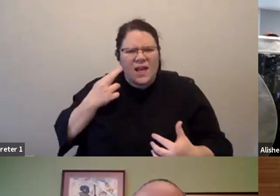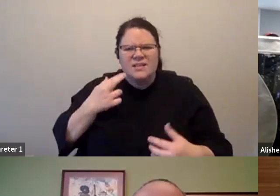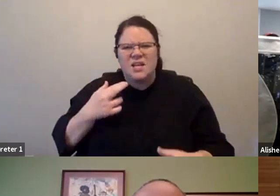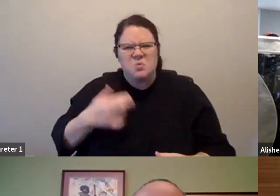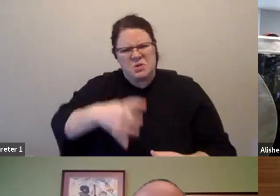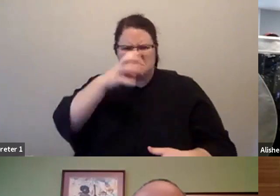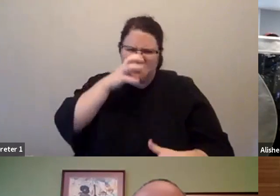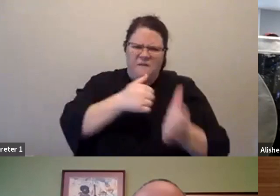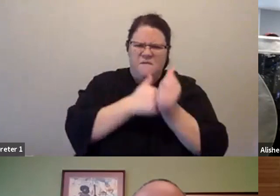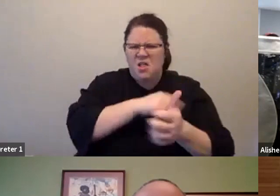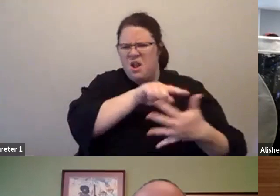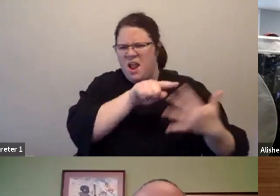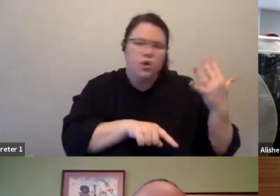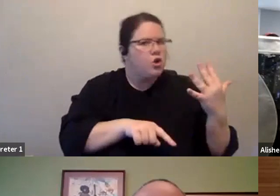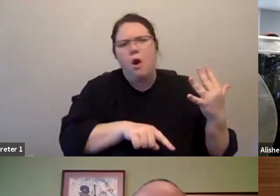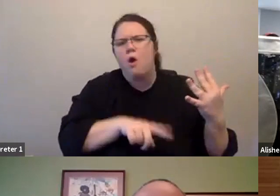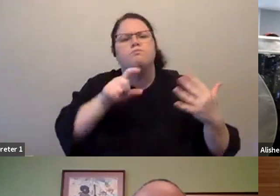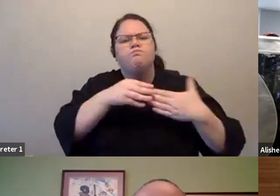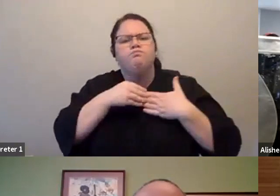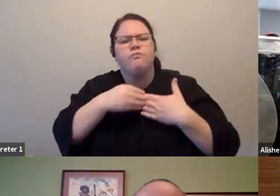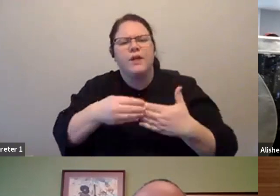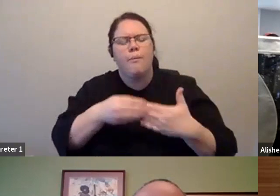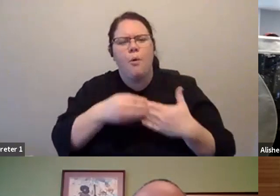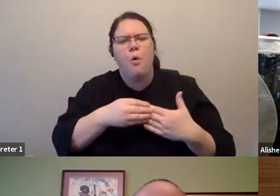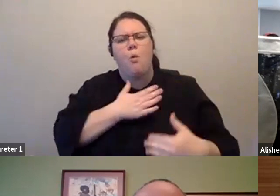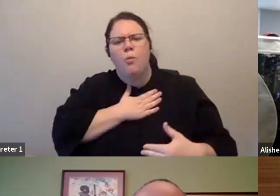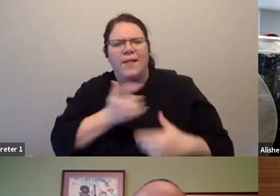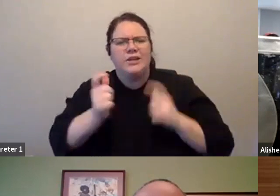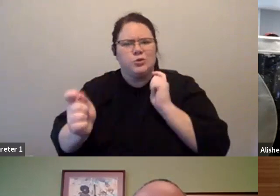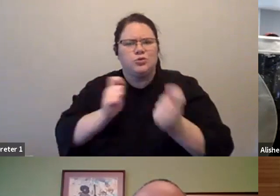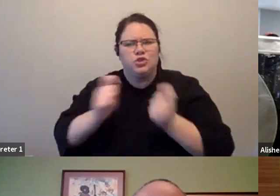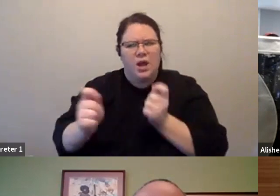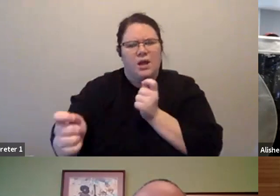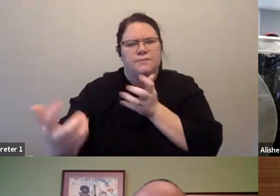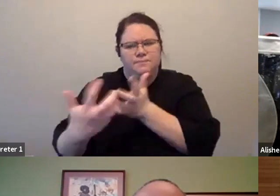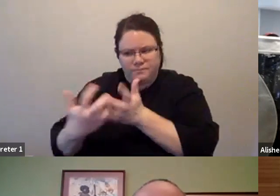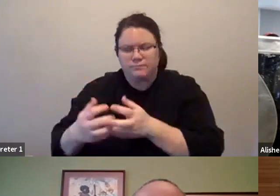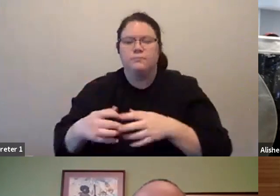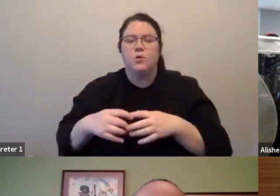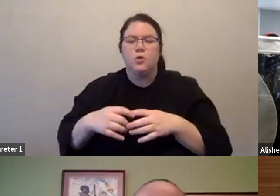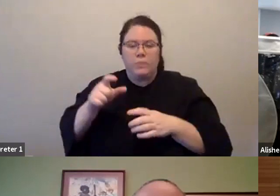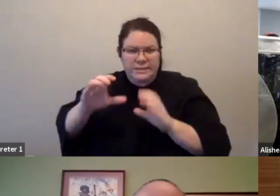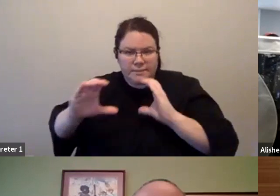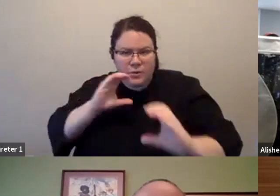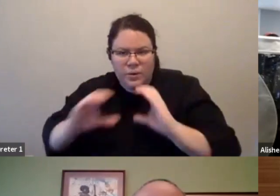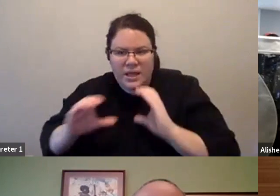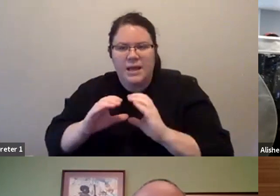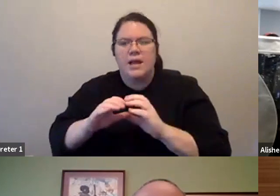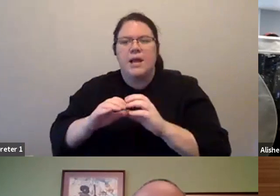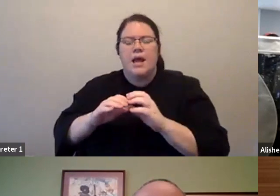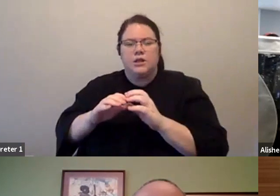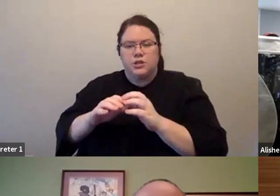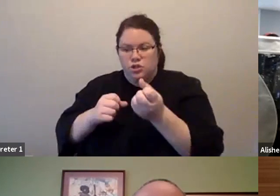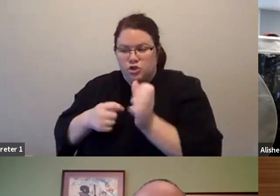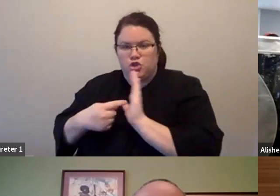this pandemic as well, and continue to communicate and reinforce our values of who we